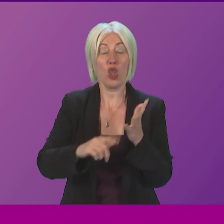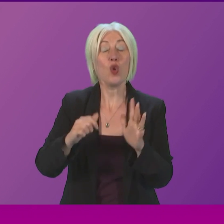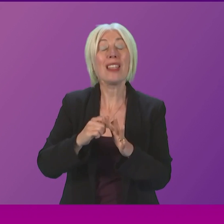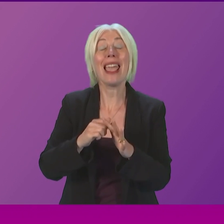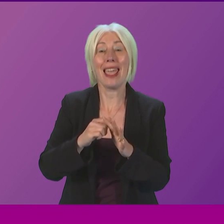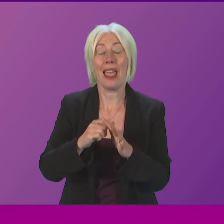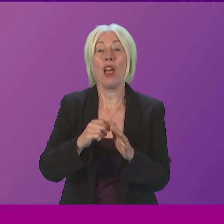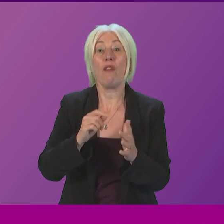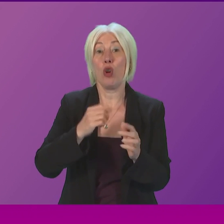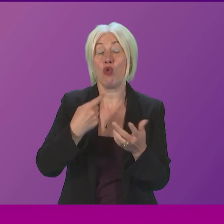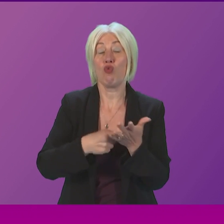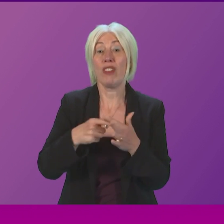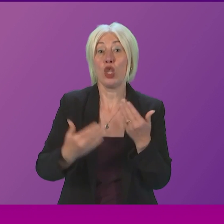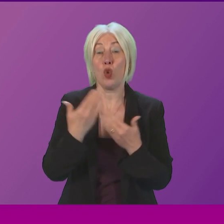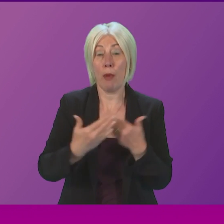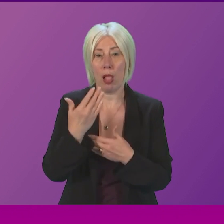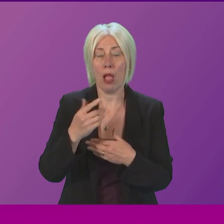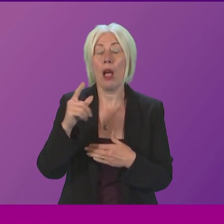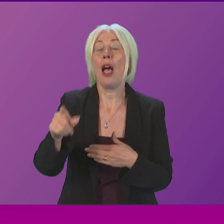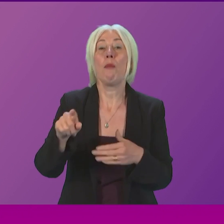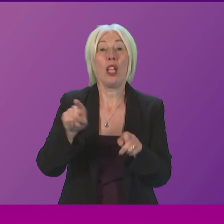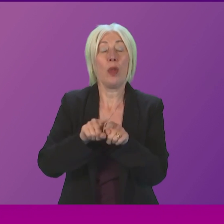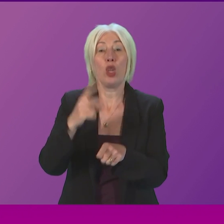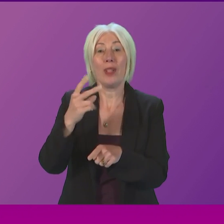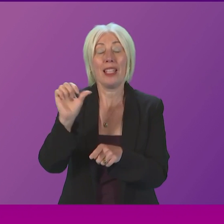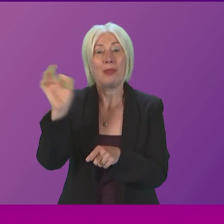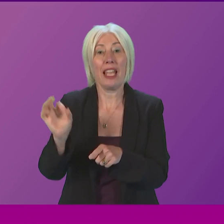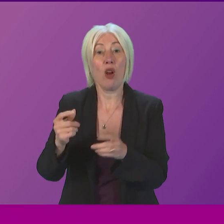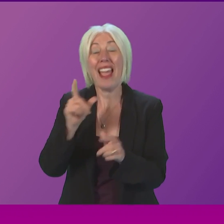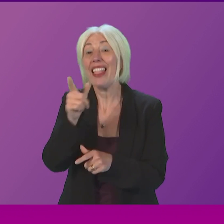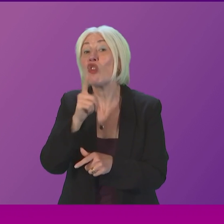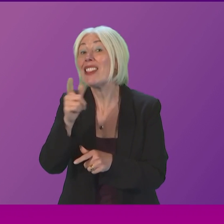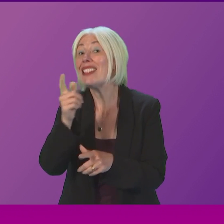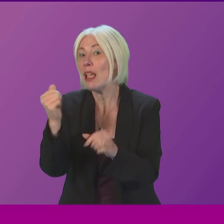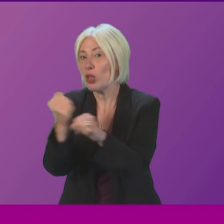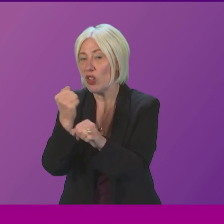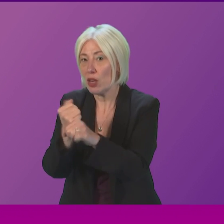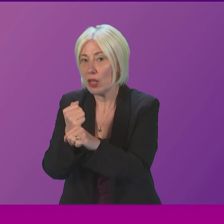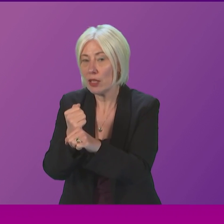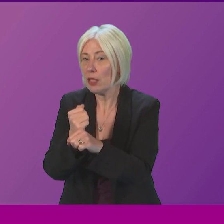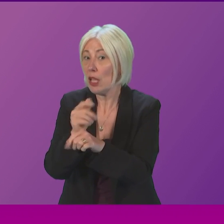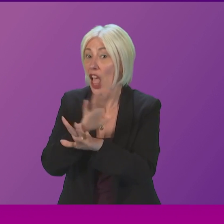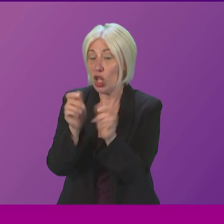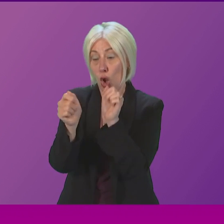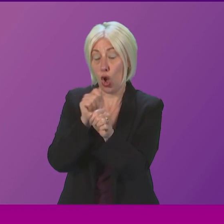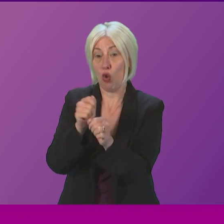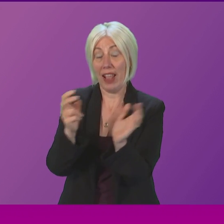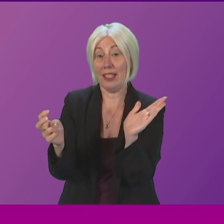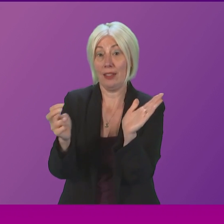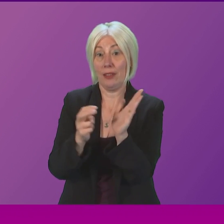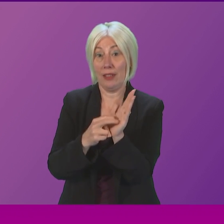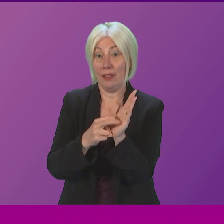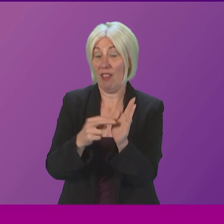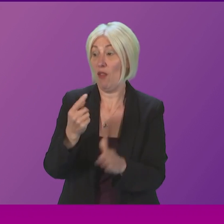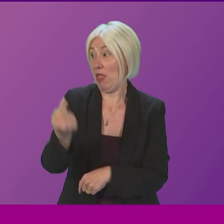and 26% of renewable electricity generated. Now, since he hasn't corrected the record from the last time I pointed out